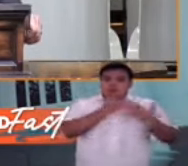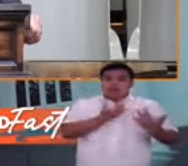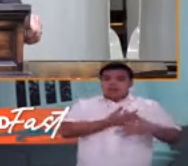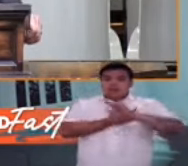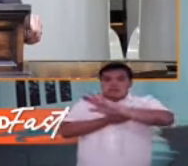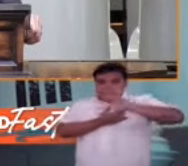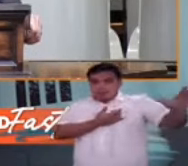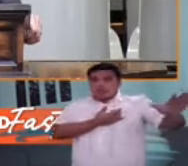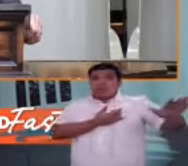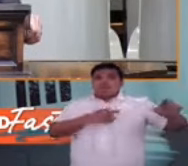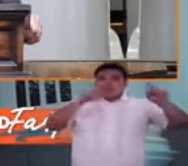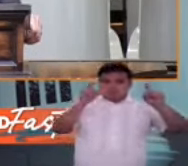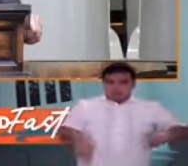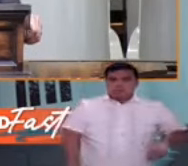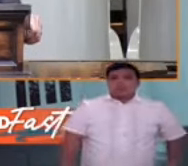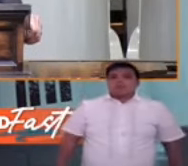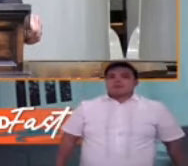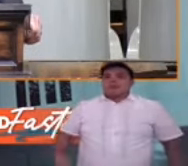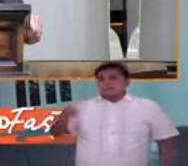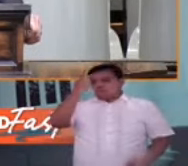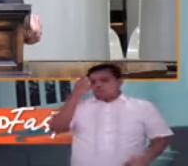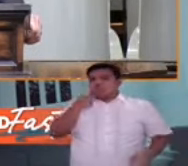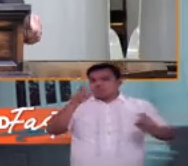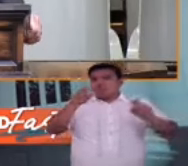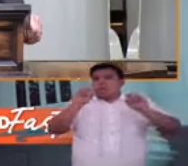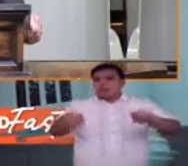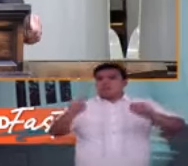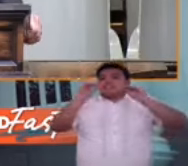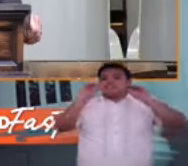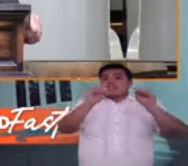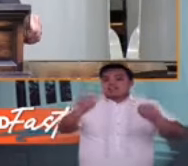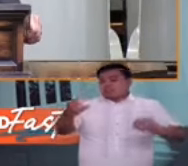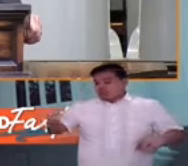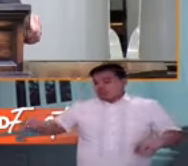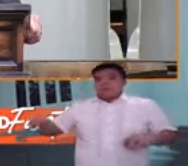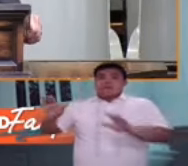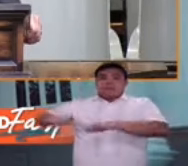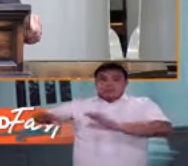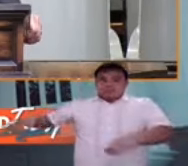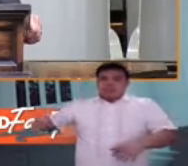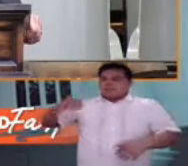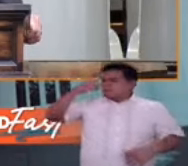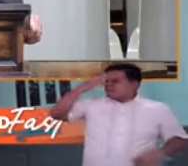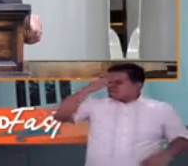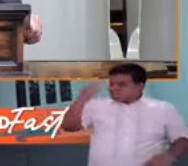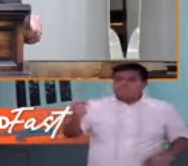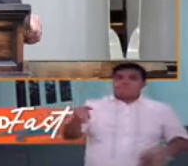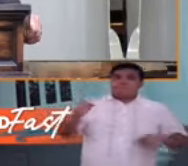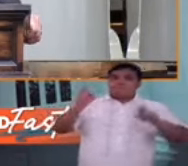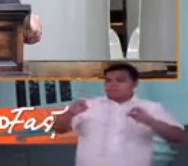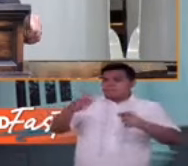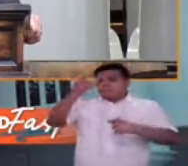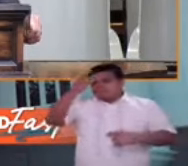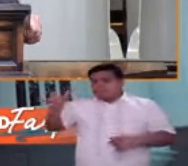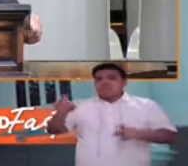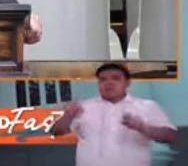heart. Talking to the parents. And thou shalt teach them, the children, diligently. Thou